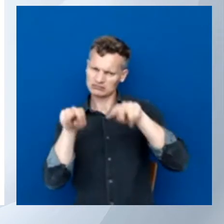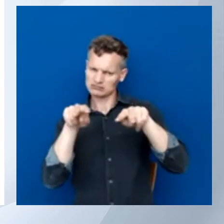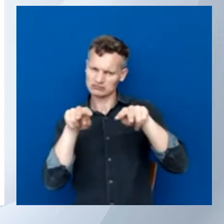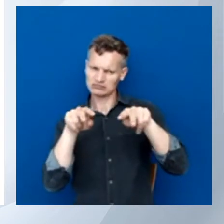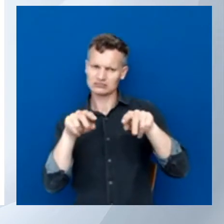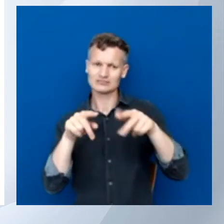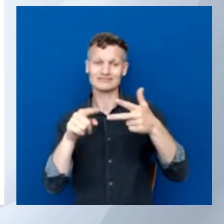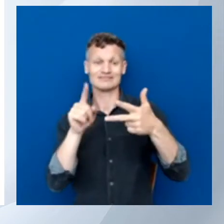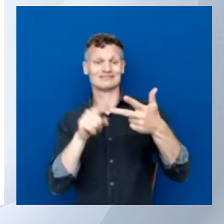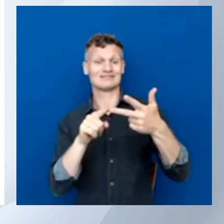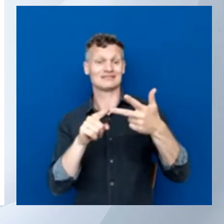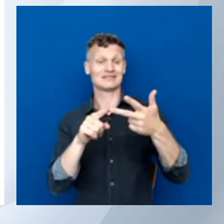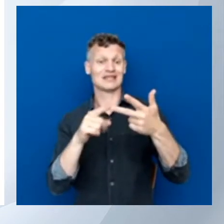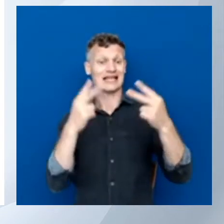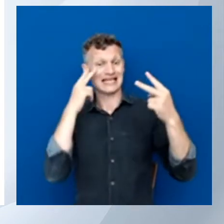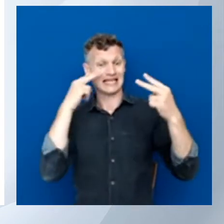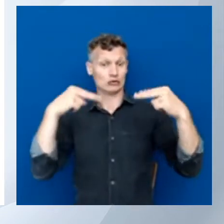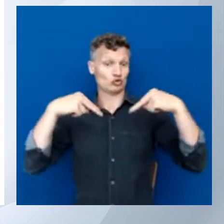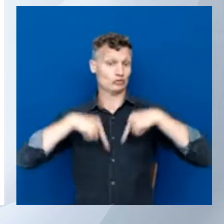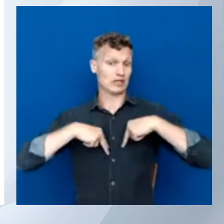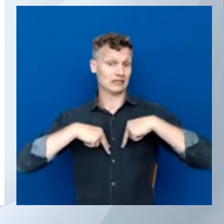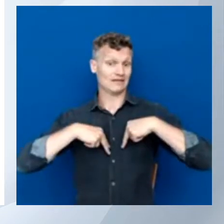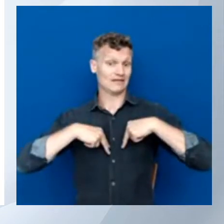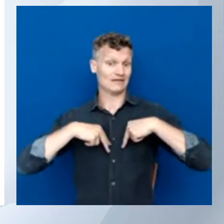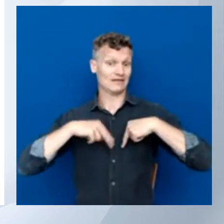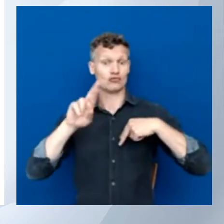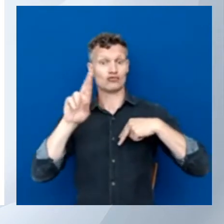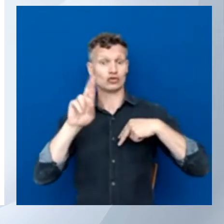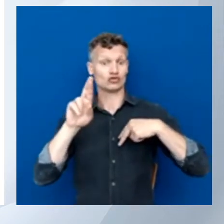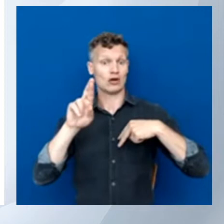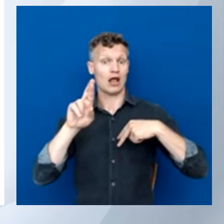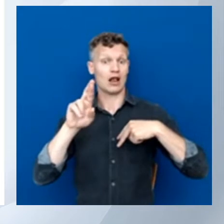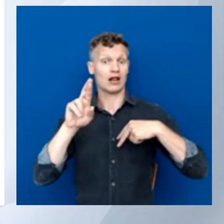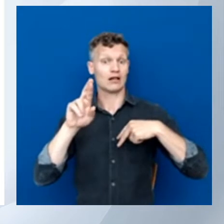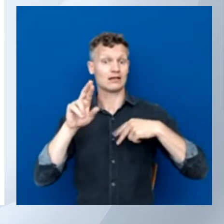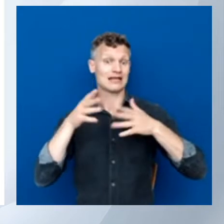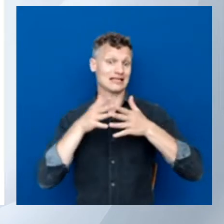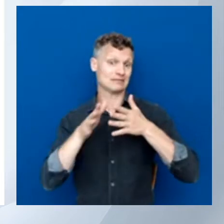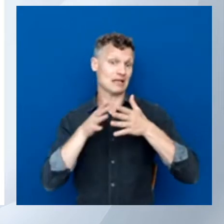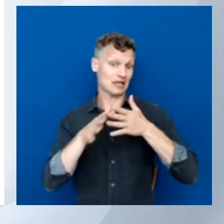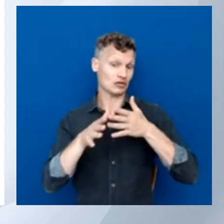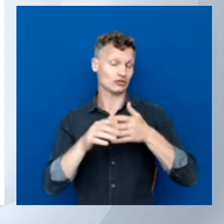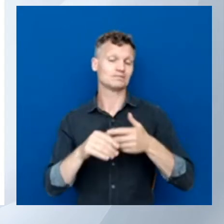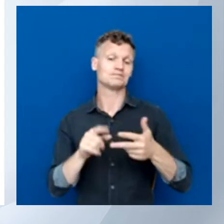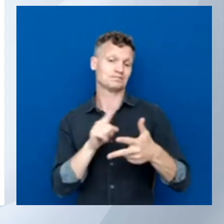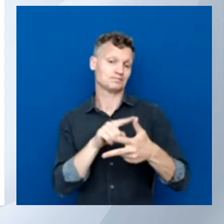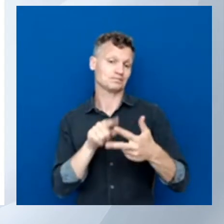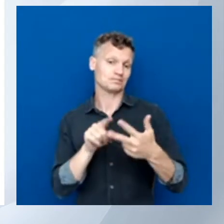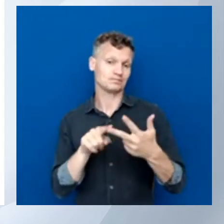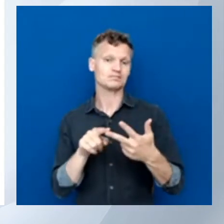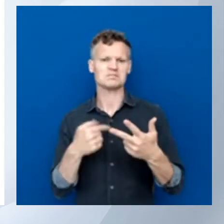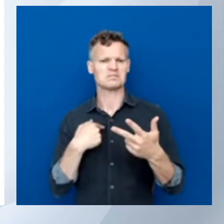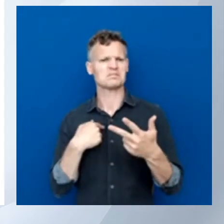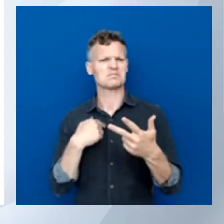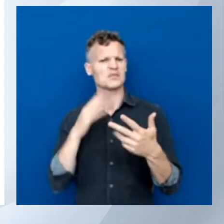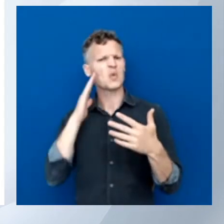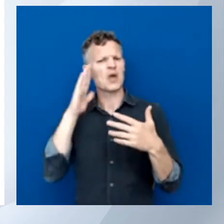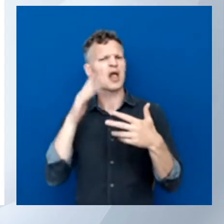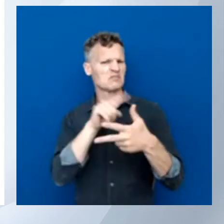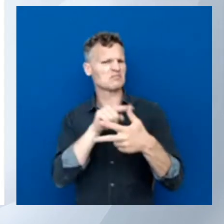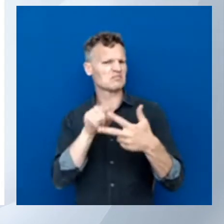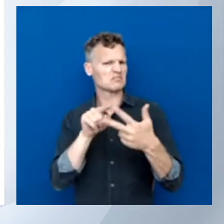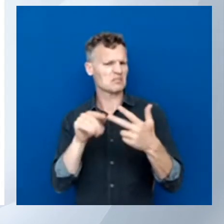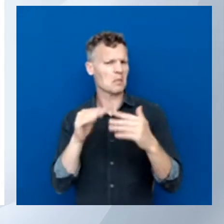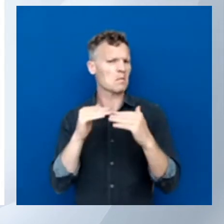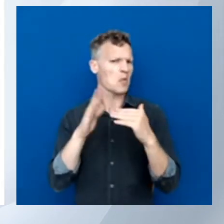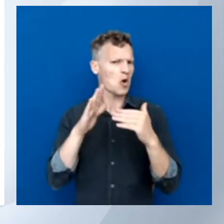model agnostic. So now let me talk a bit more about these explainers to give you a good overview of